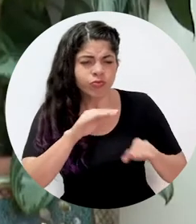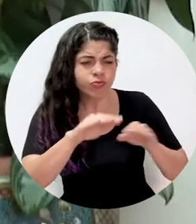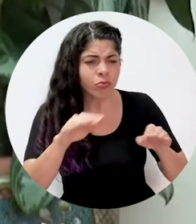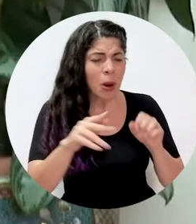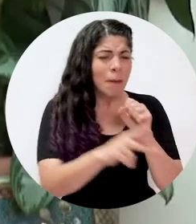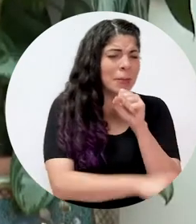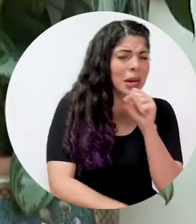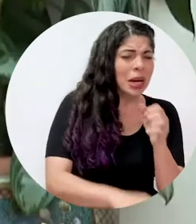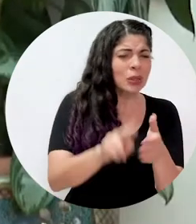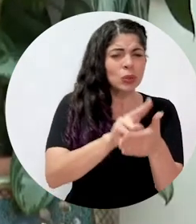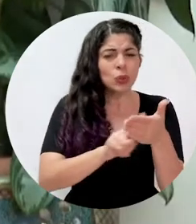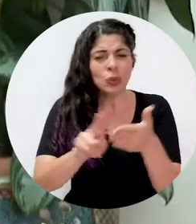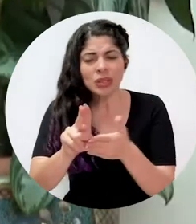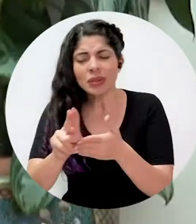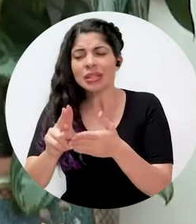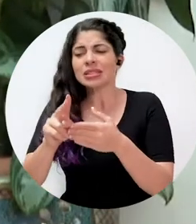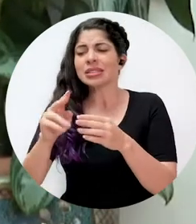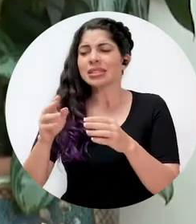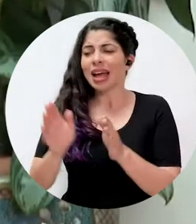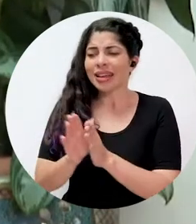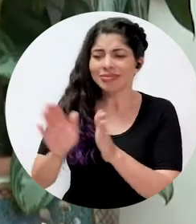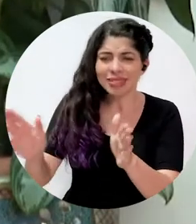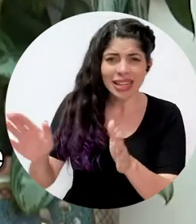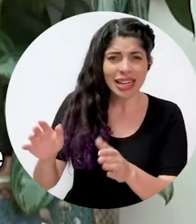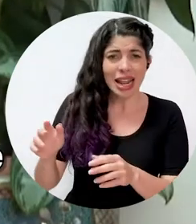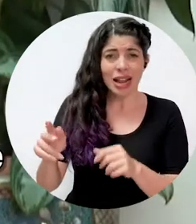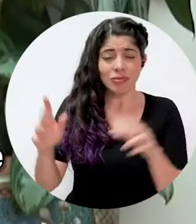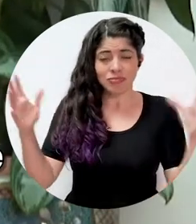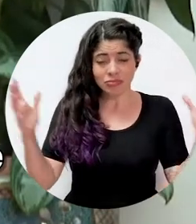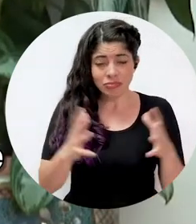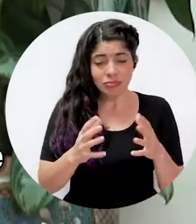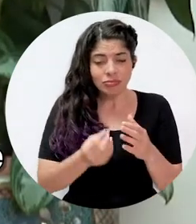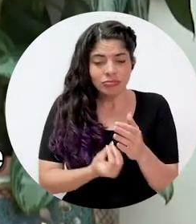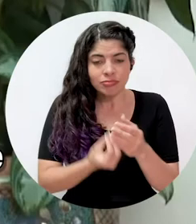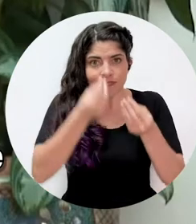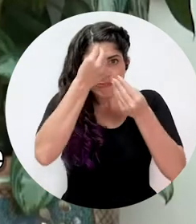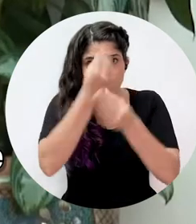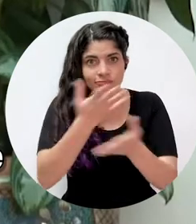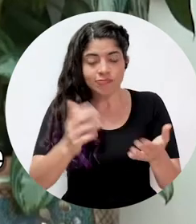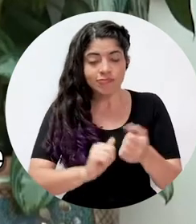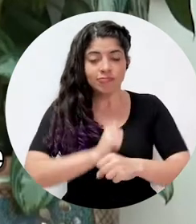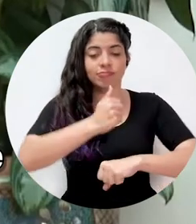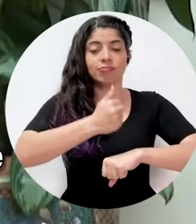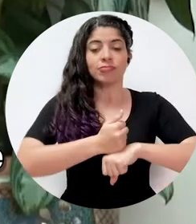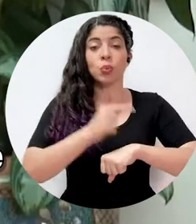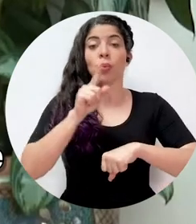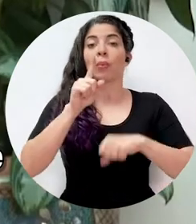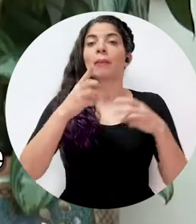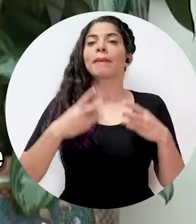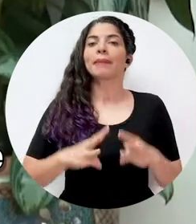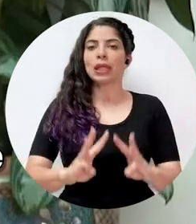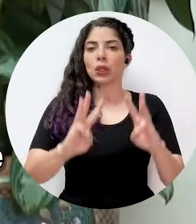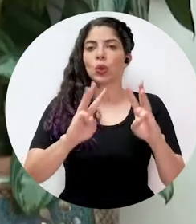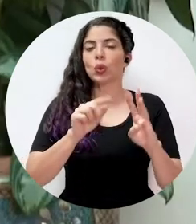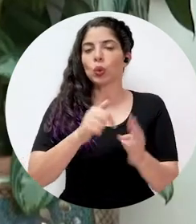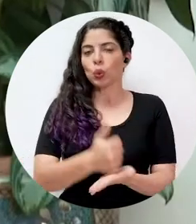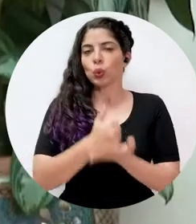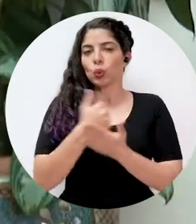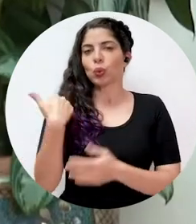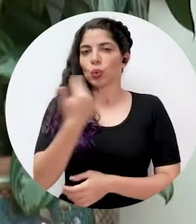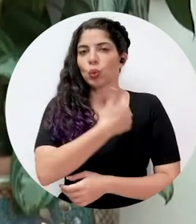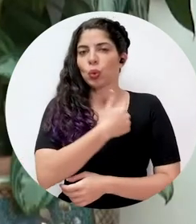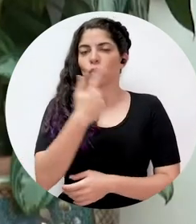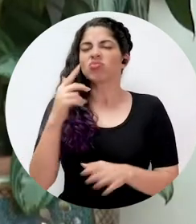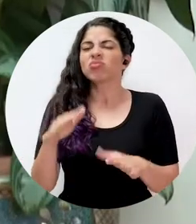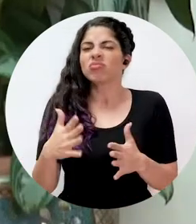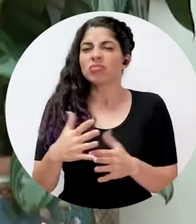countries, businesses, academia, and civil society, announced the creation of a mechanism that will allow